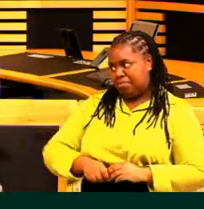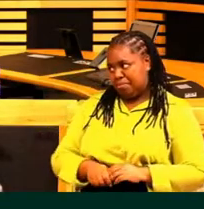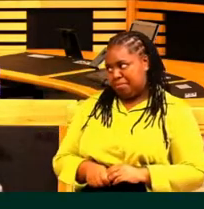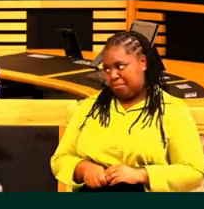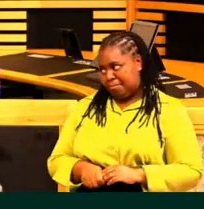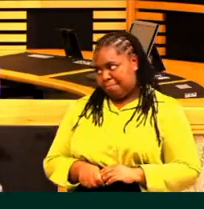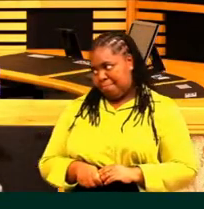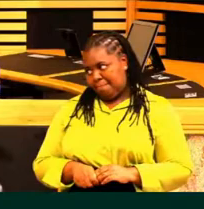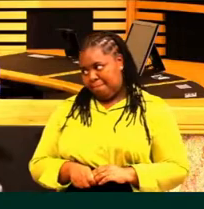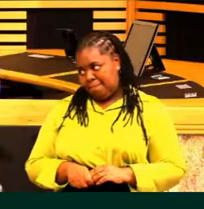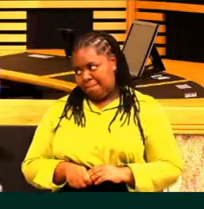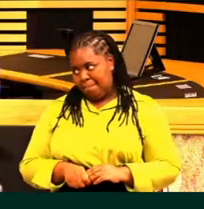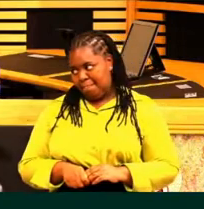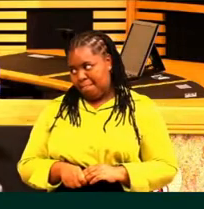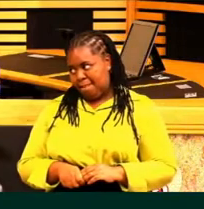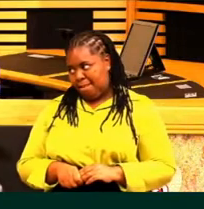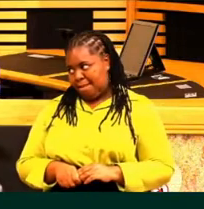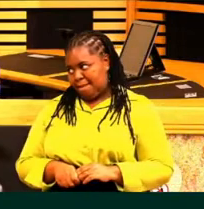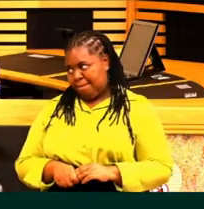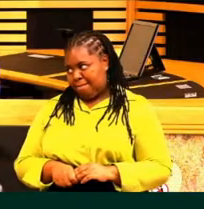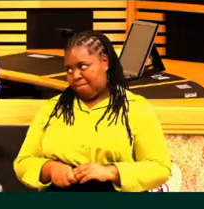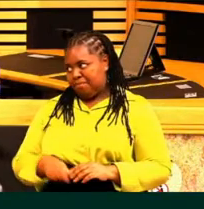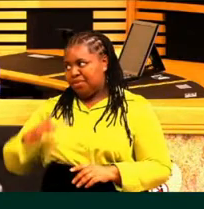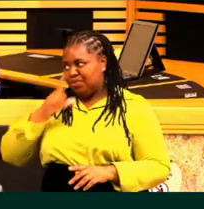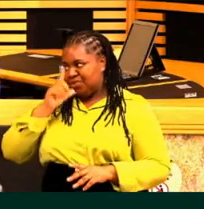polar Apple speaker medieval